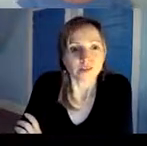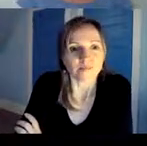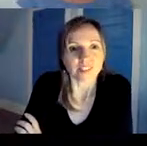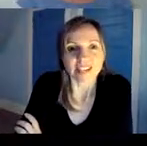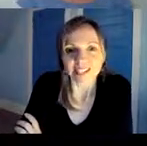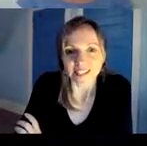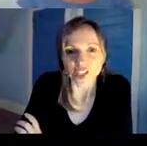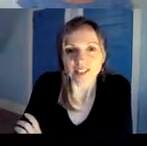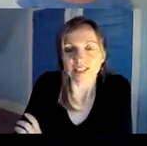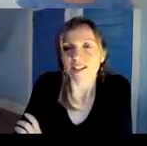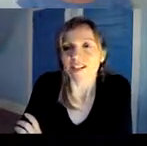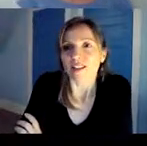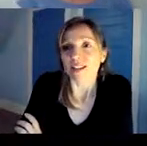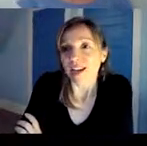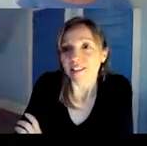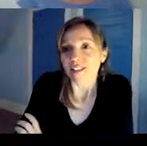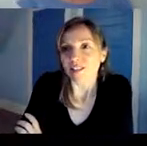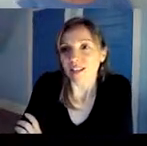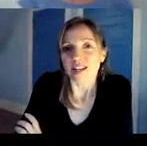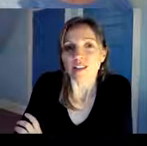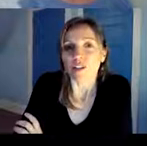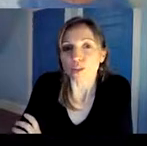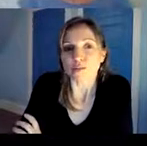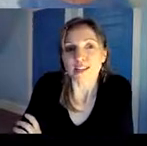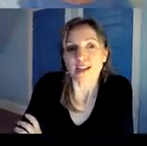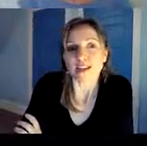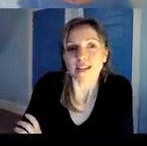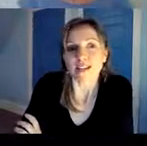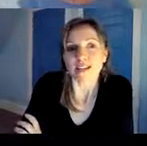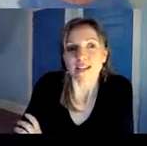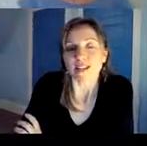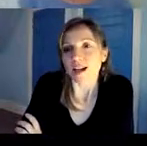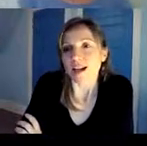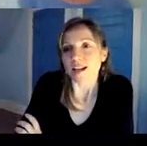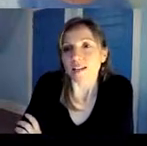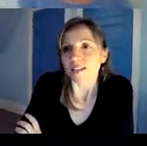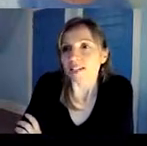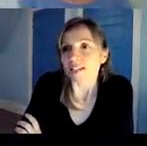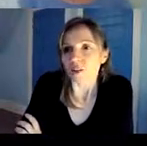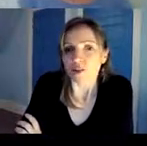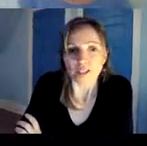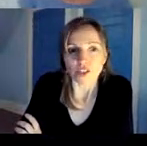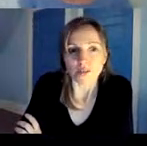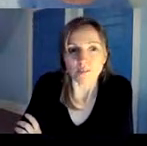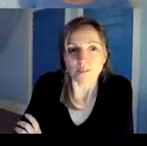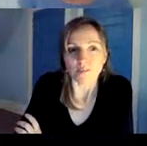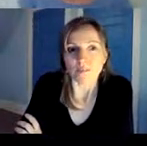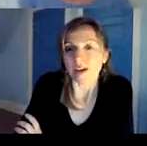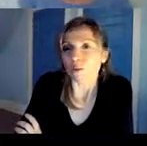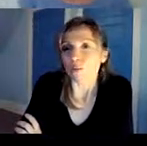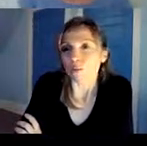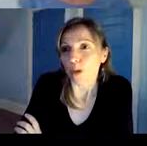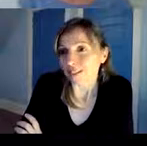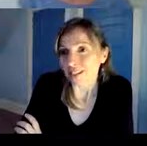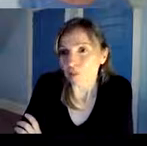consider: site conditions, the access of that site, the use of that site, the size and the density of your invasion,